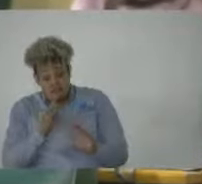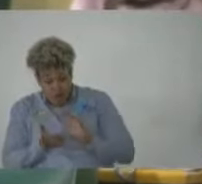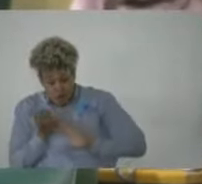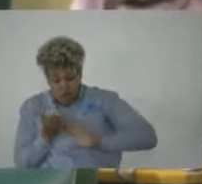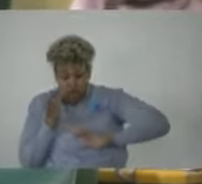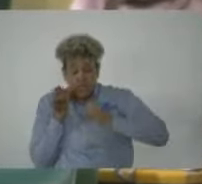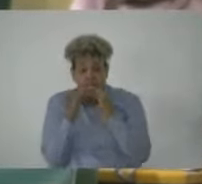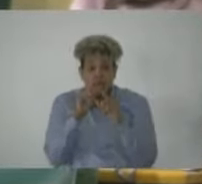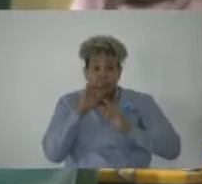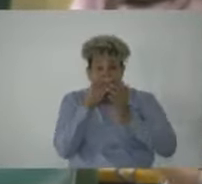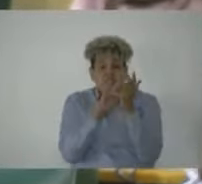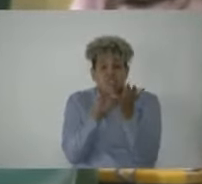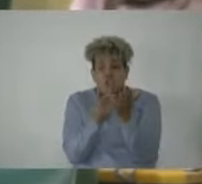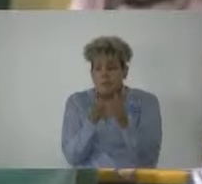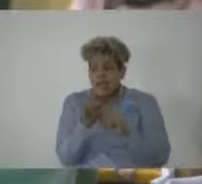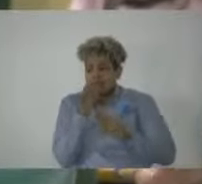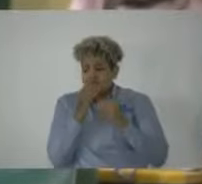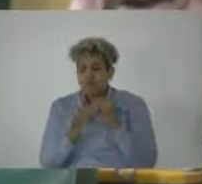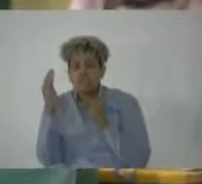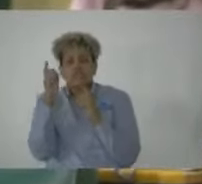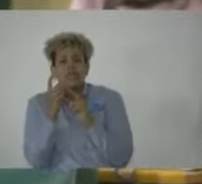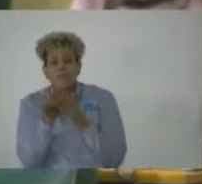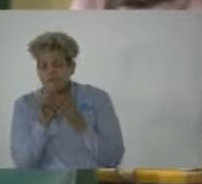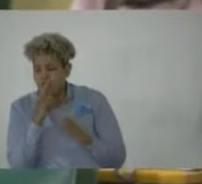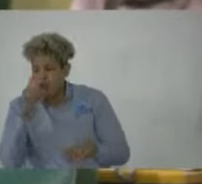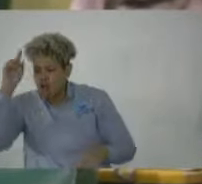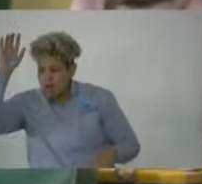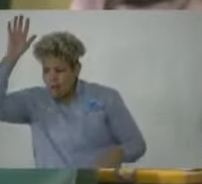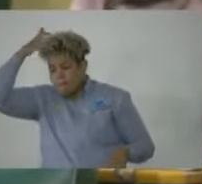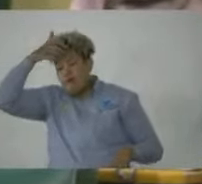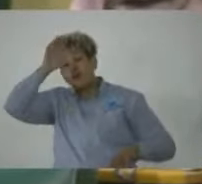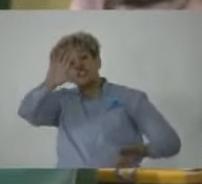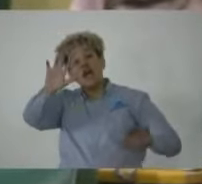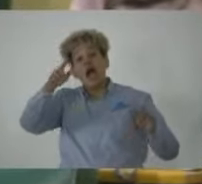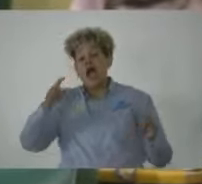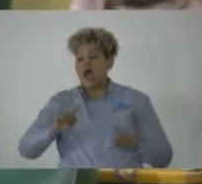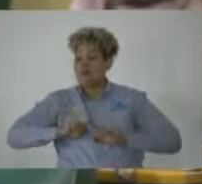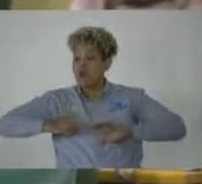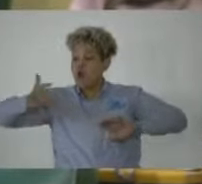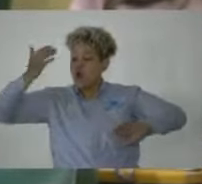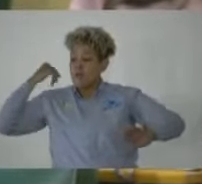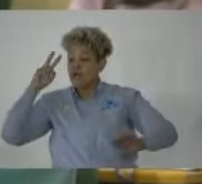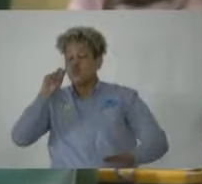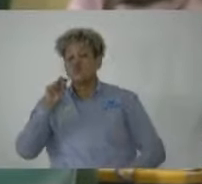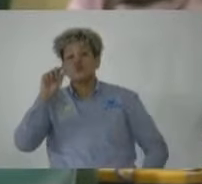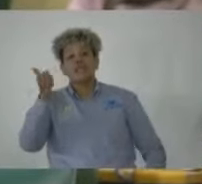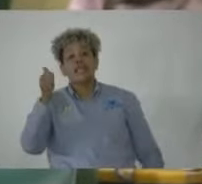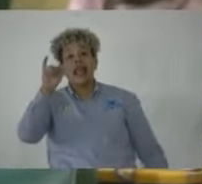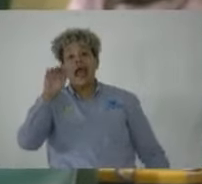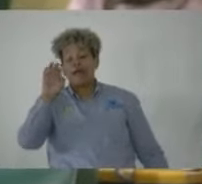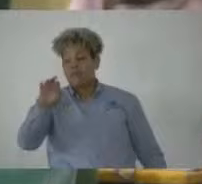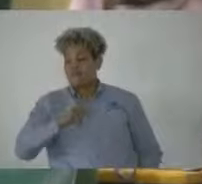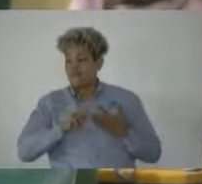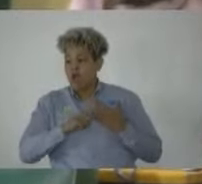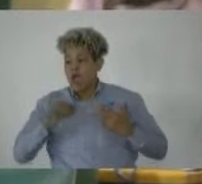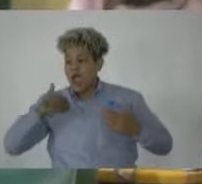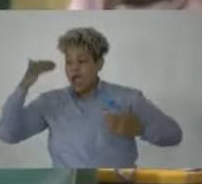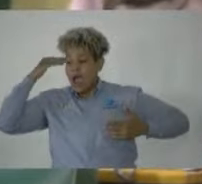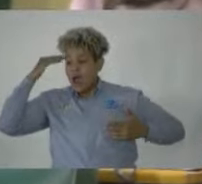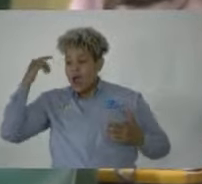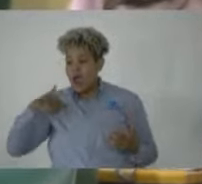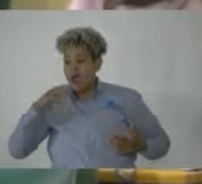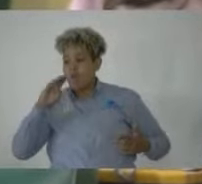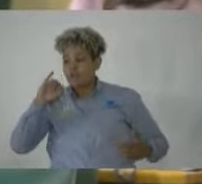independence of the central bank predates even the Simpson-Miller administration and dates back to the 2010 IMF program. I know that because I was on the